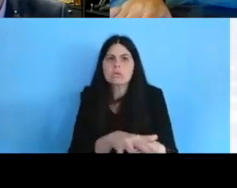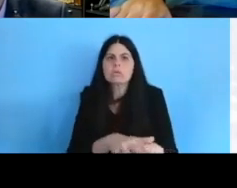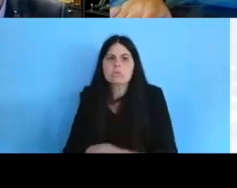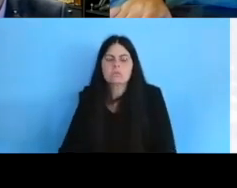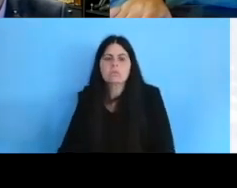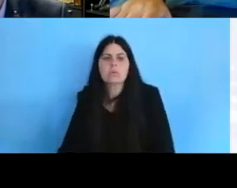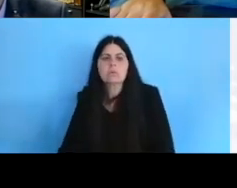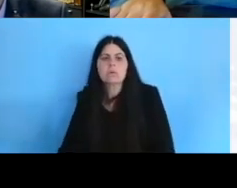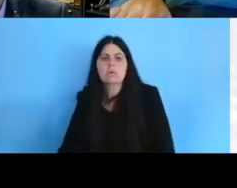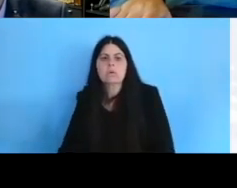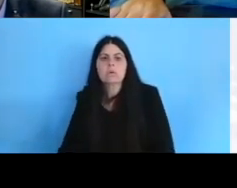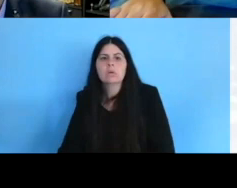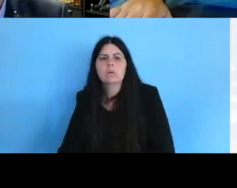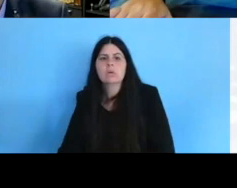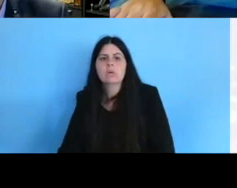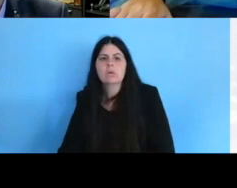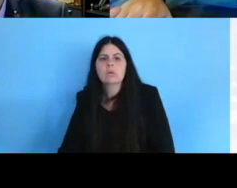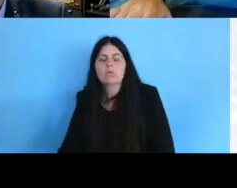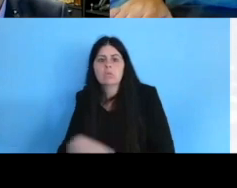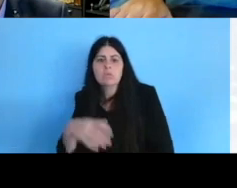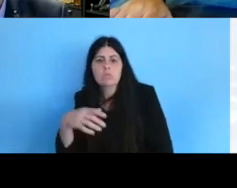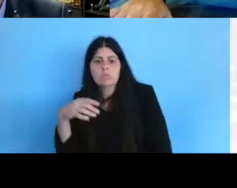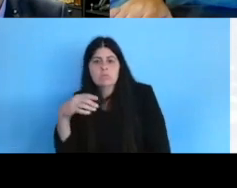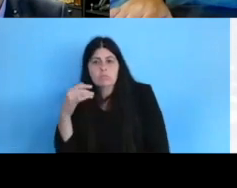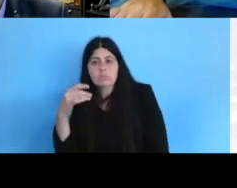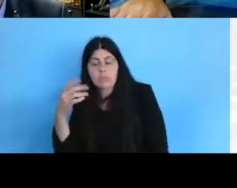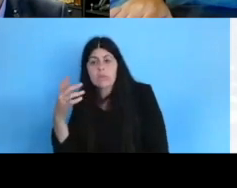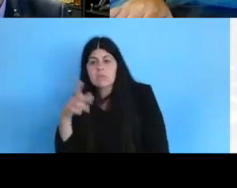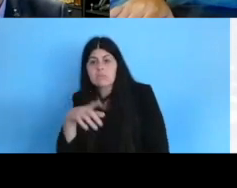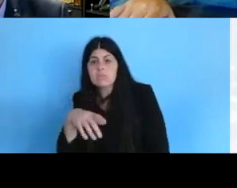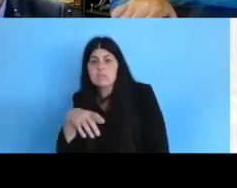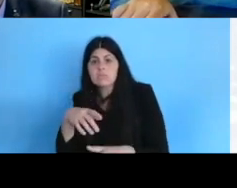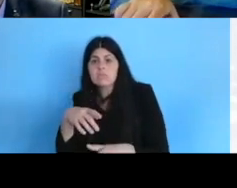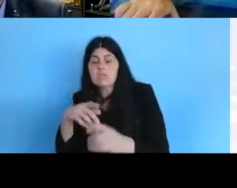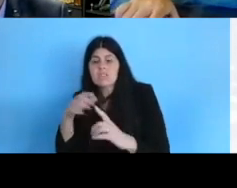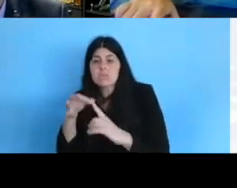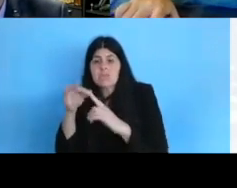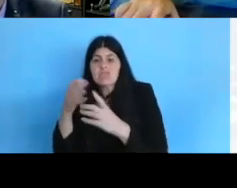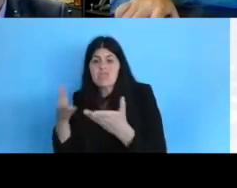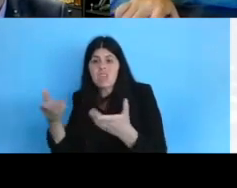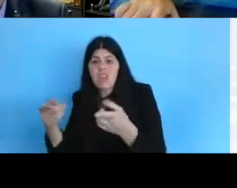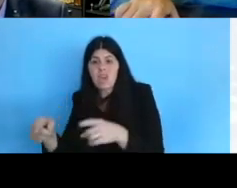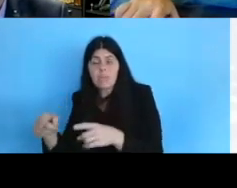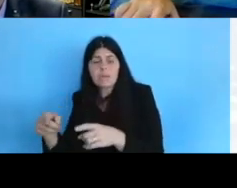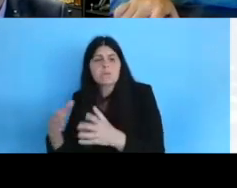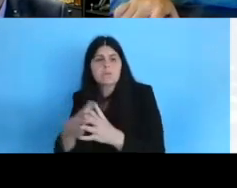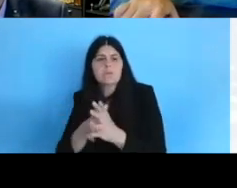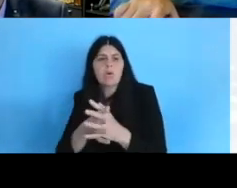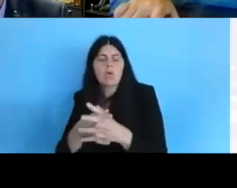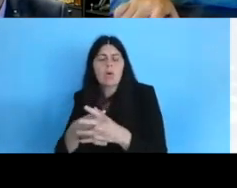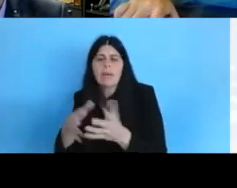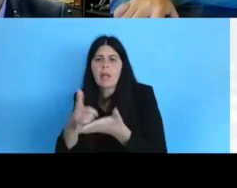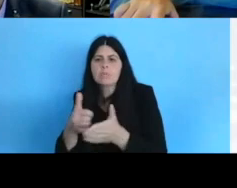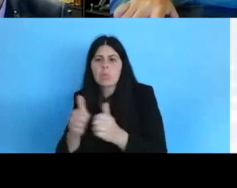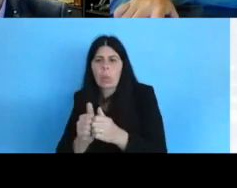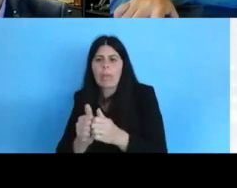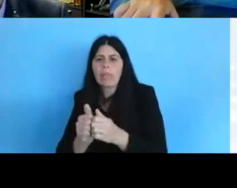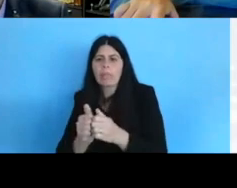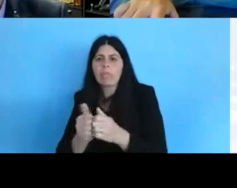also it helps reject any of those negative stereotypes or any of the language or the unknowns. It's just common, I think, in